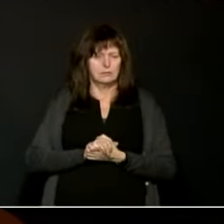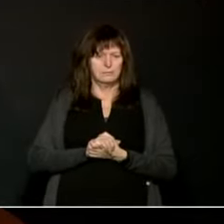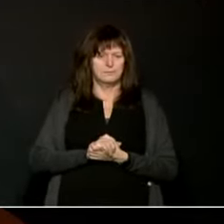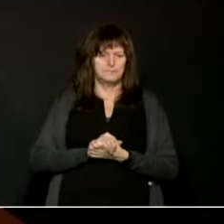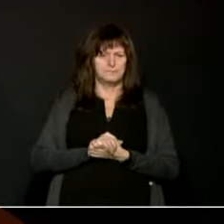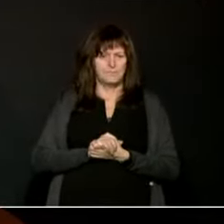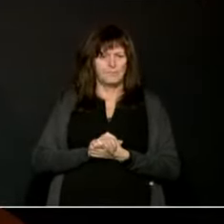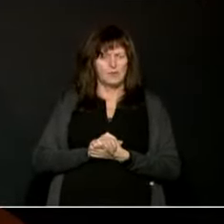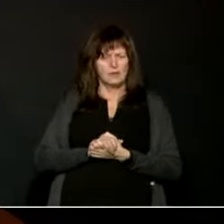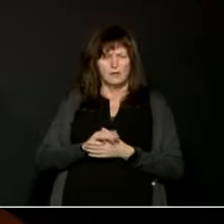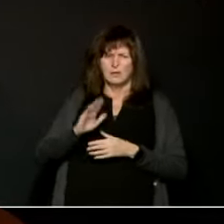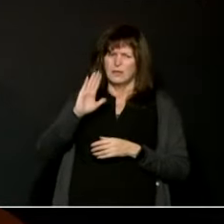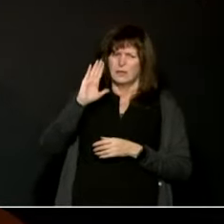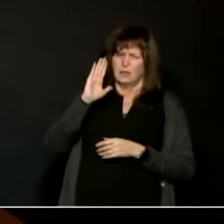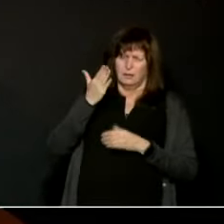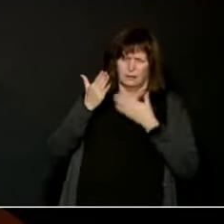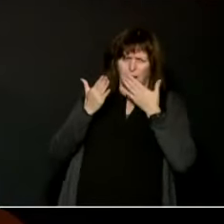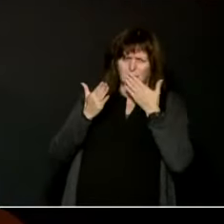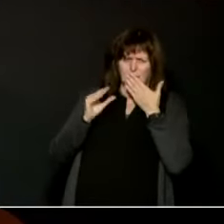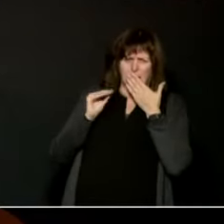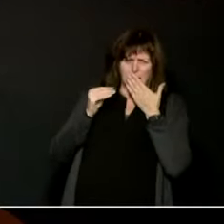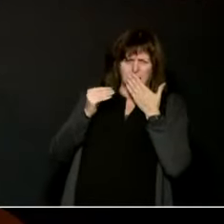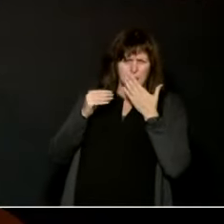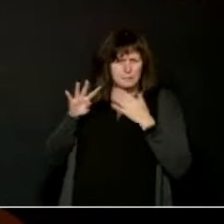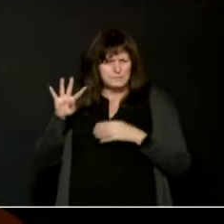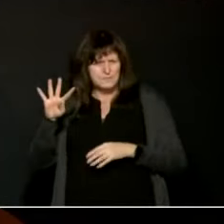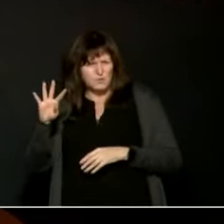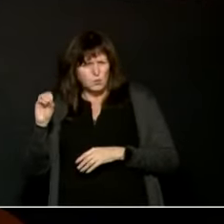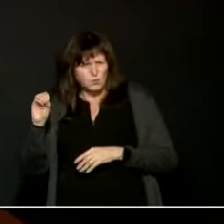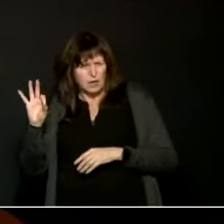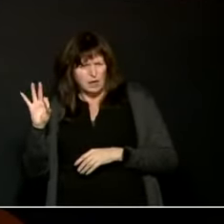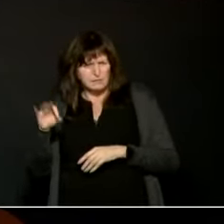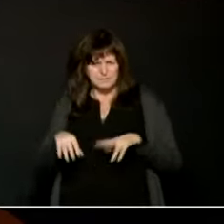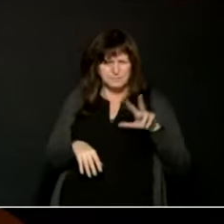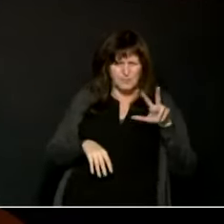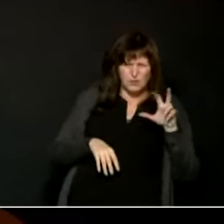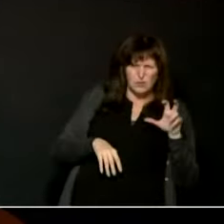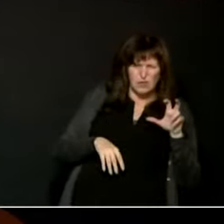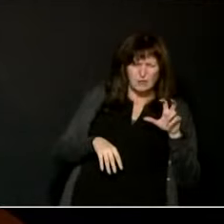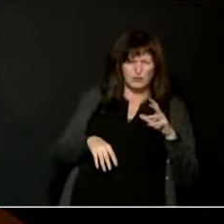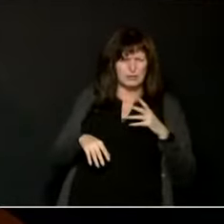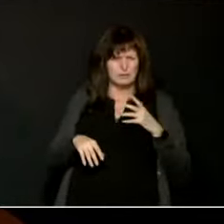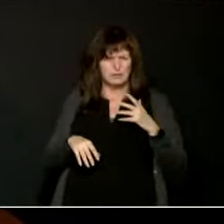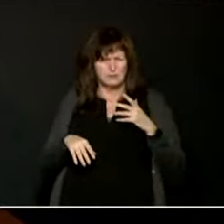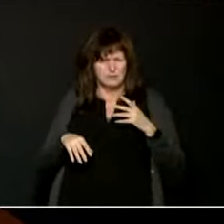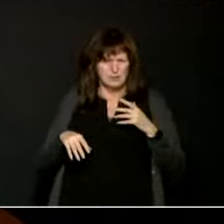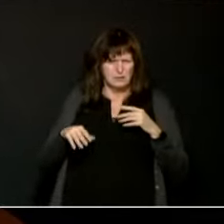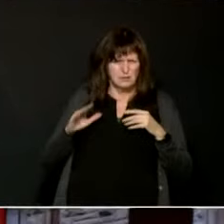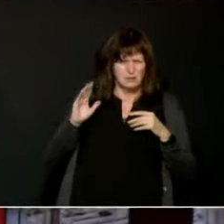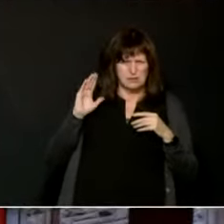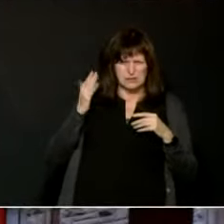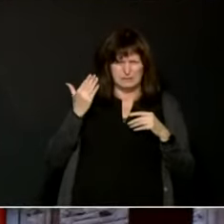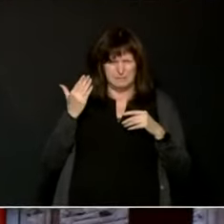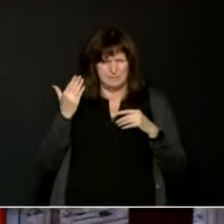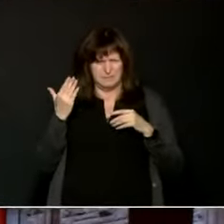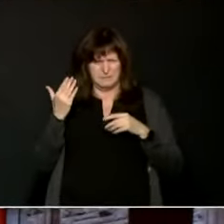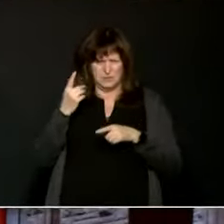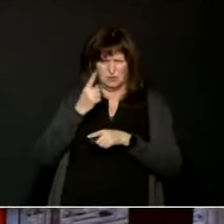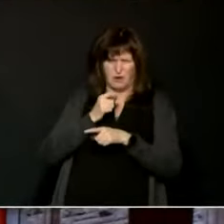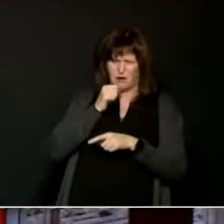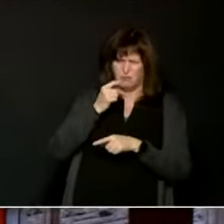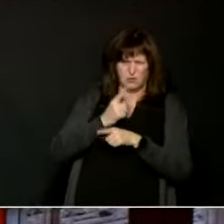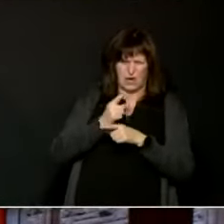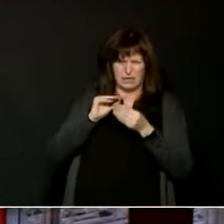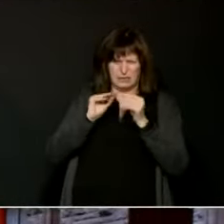I'm wondering which set of numbers are you using to make decisions on what to do with the third wave? So they're